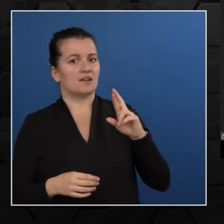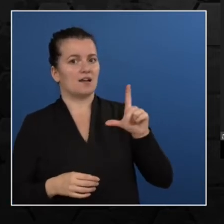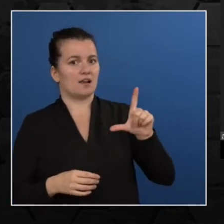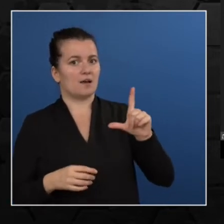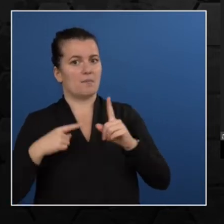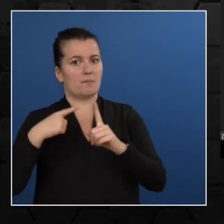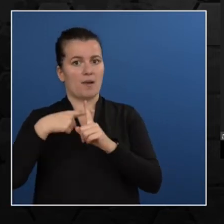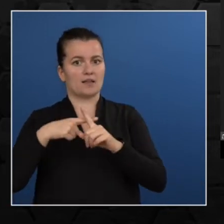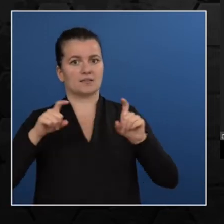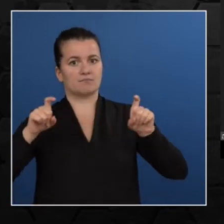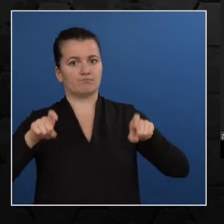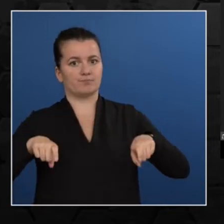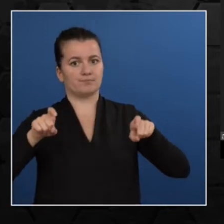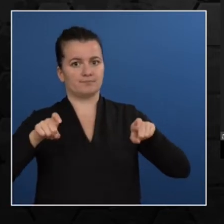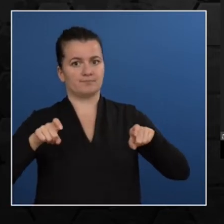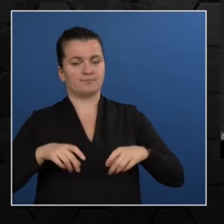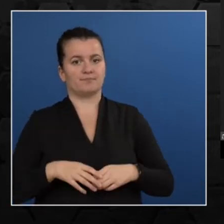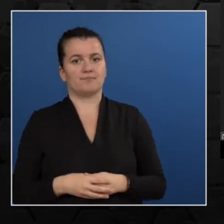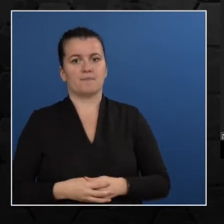Yes.